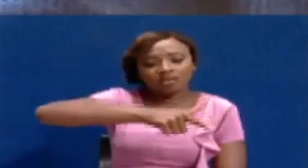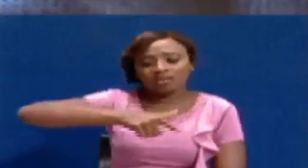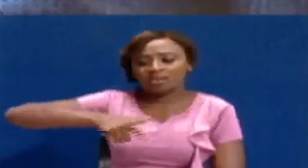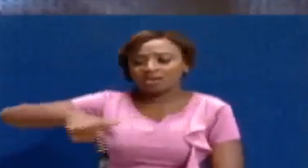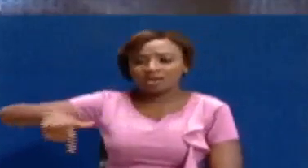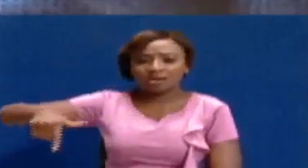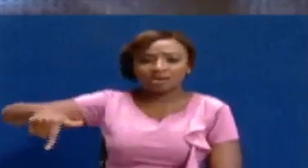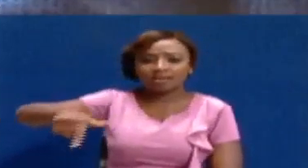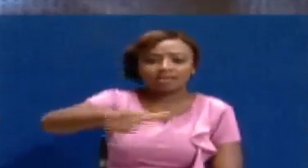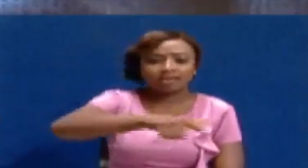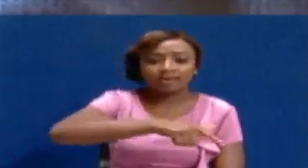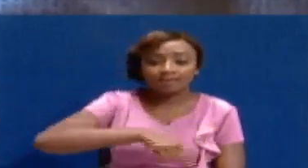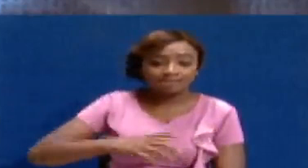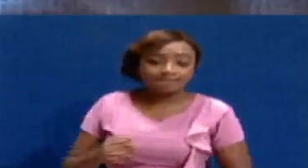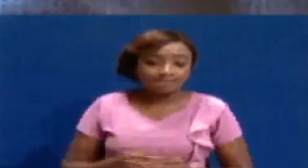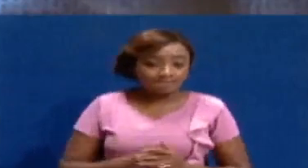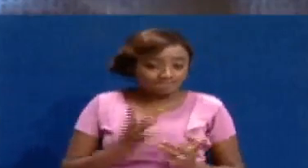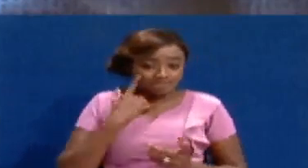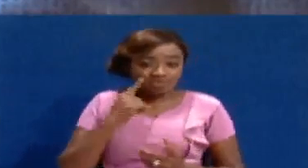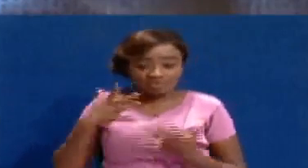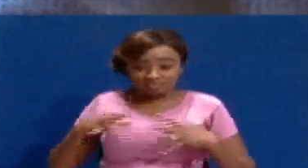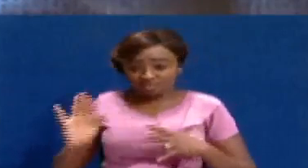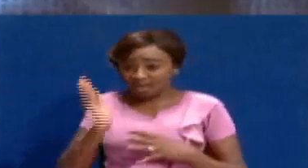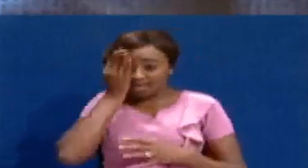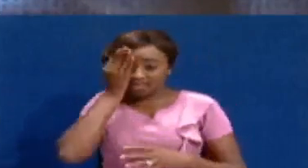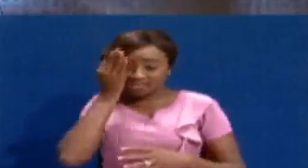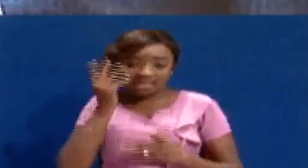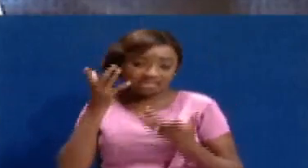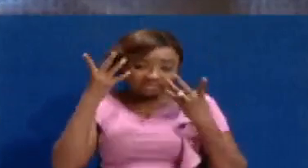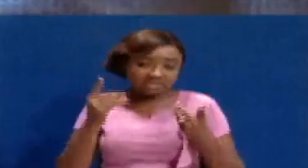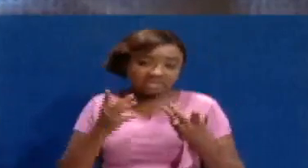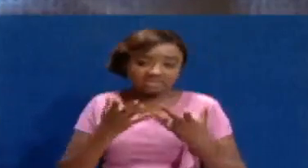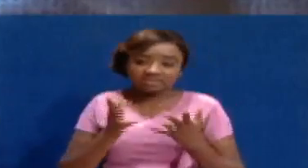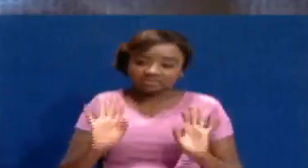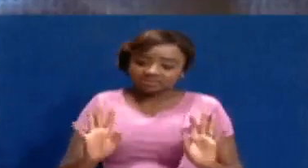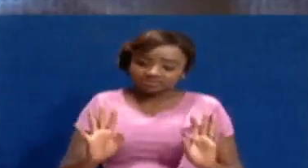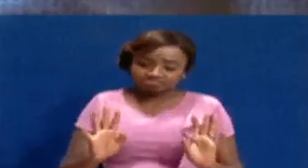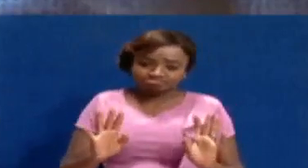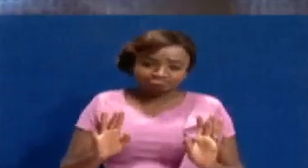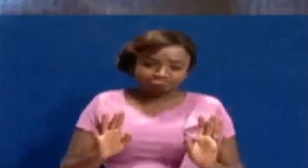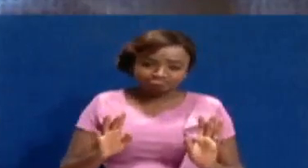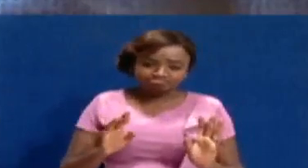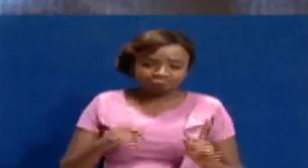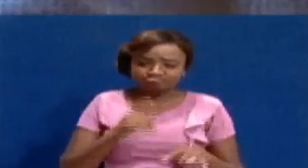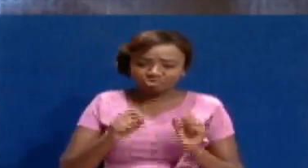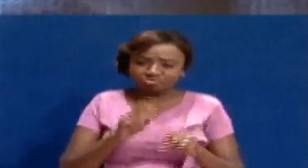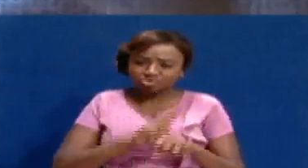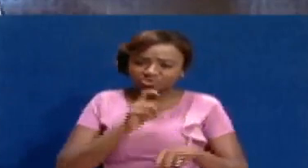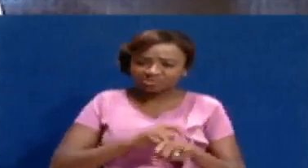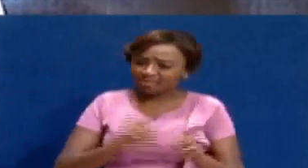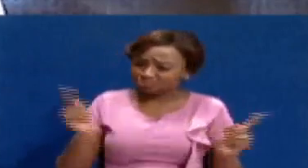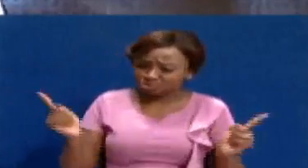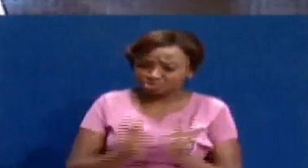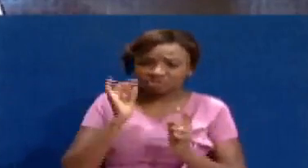a theoretical point may be made that the chosen people of Israel may well have taken a time much shorter than 40 years had